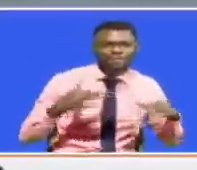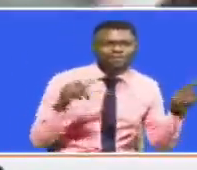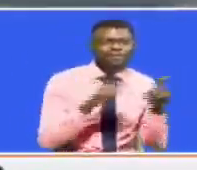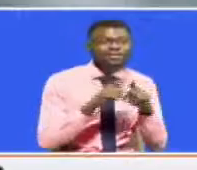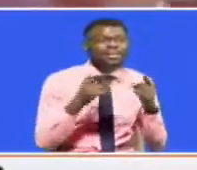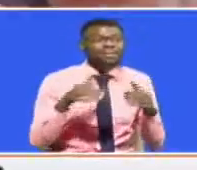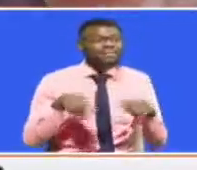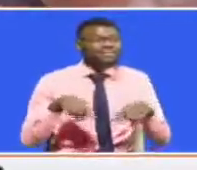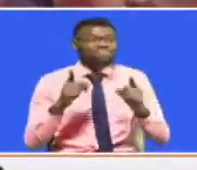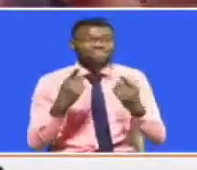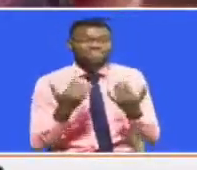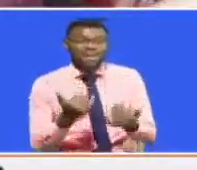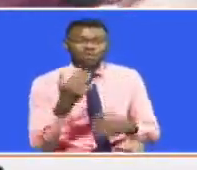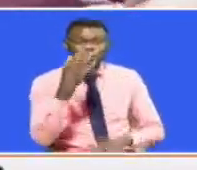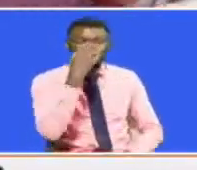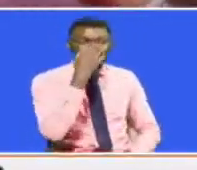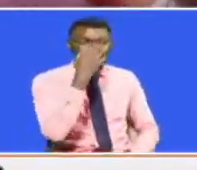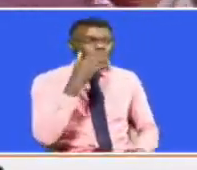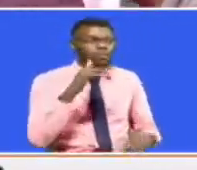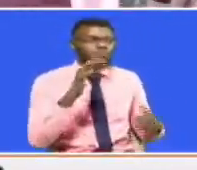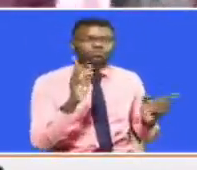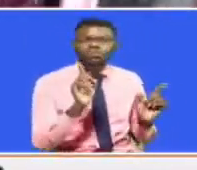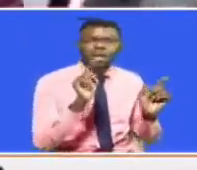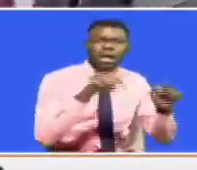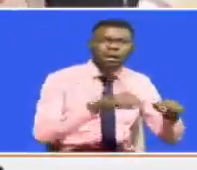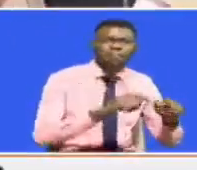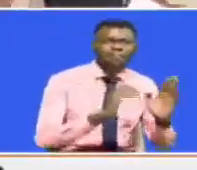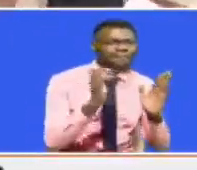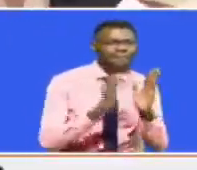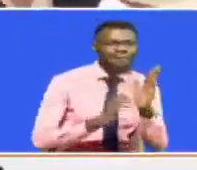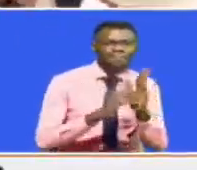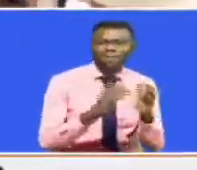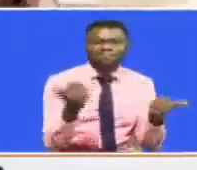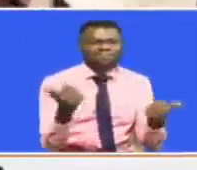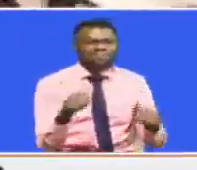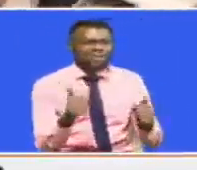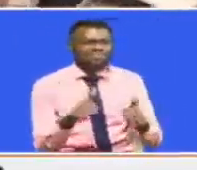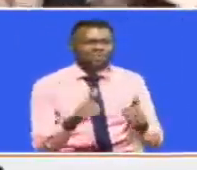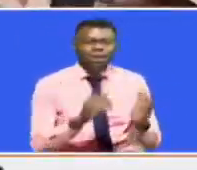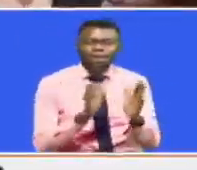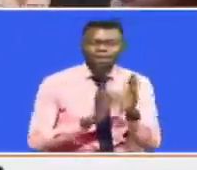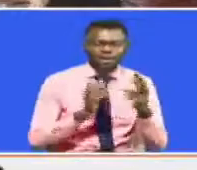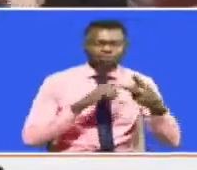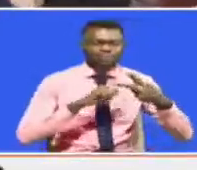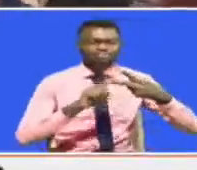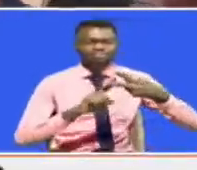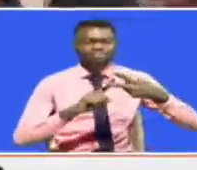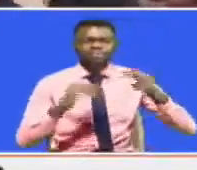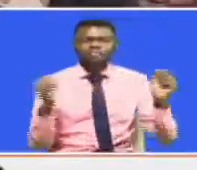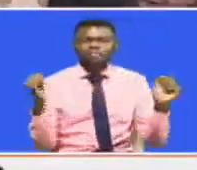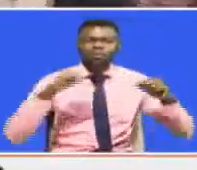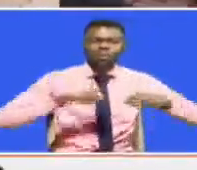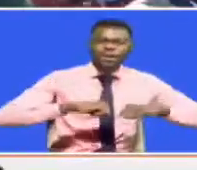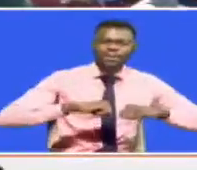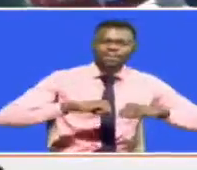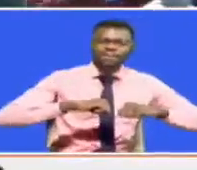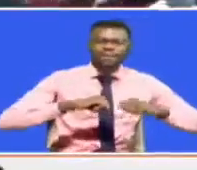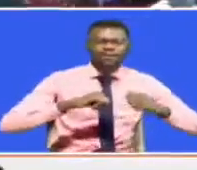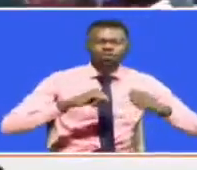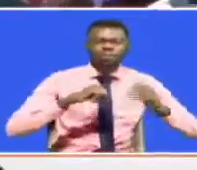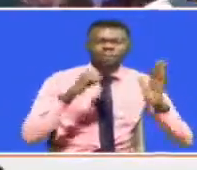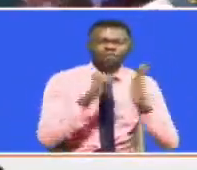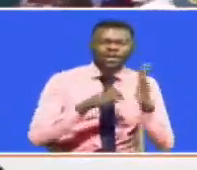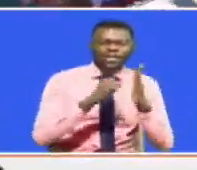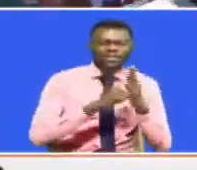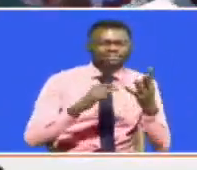visited, President Ruto is yet to make a tour of the Ukambani region, which brings together Machakos, Makueni and Kitui counties, as well as